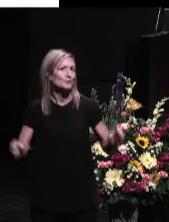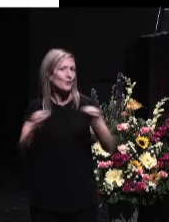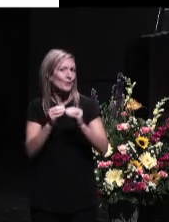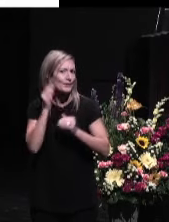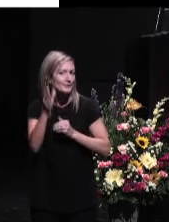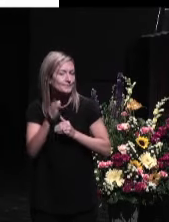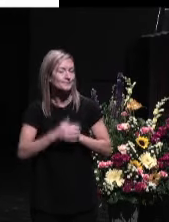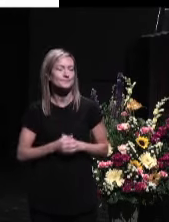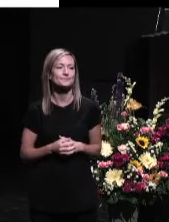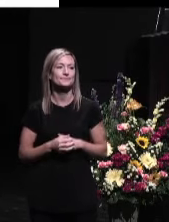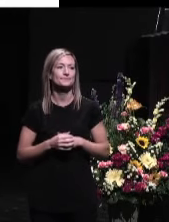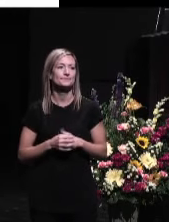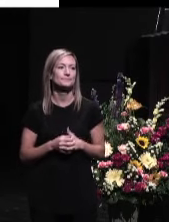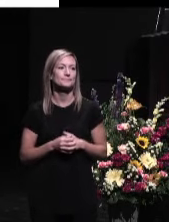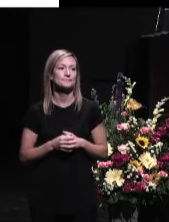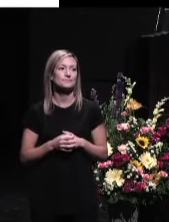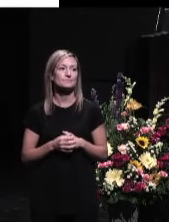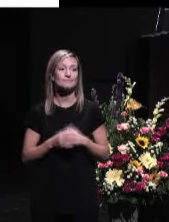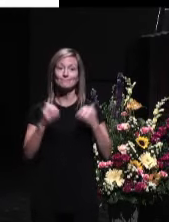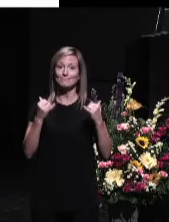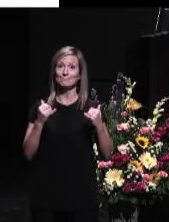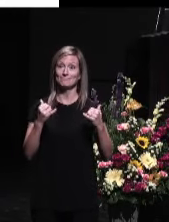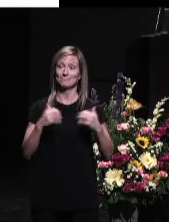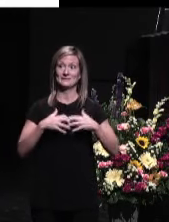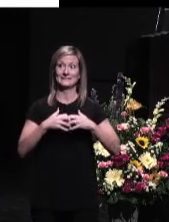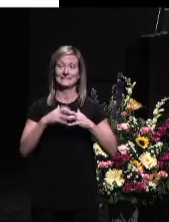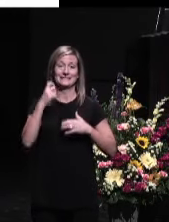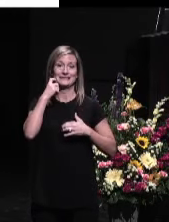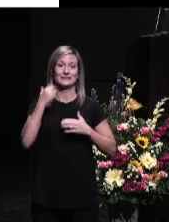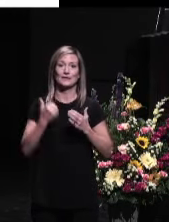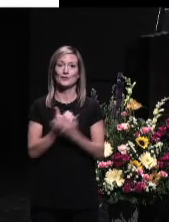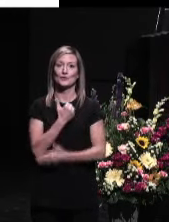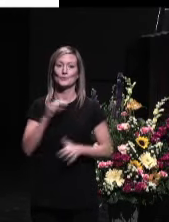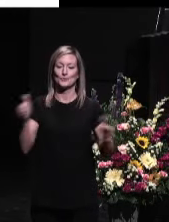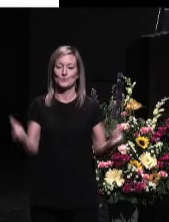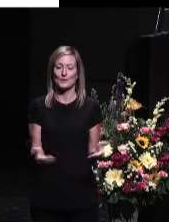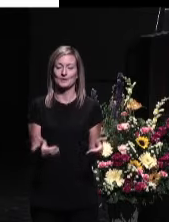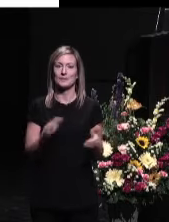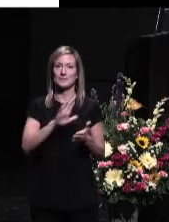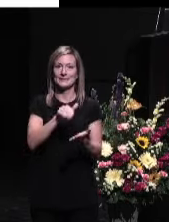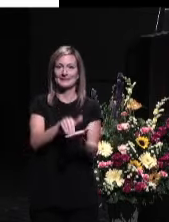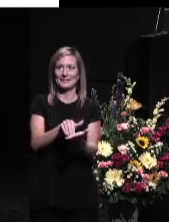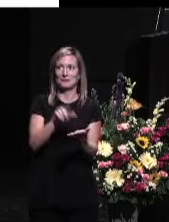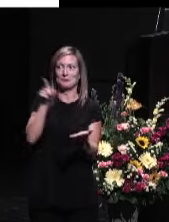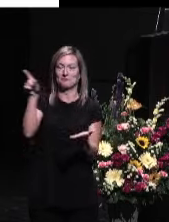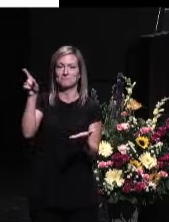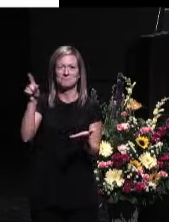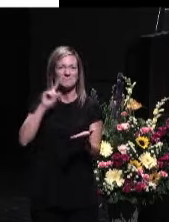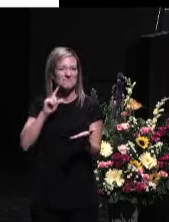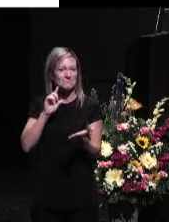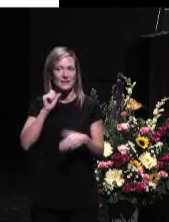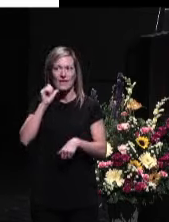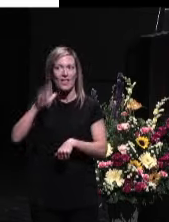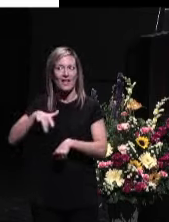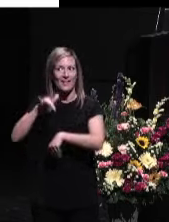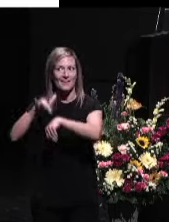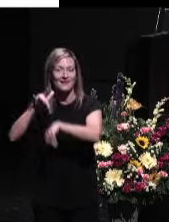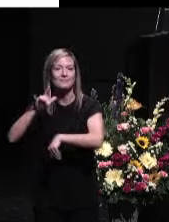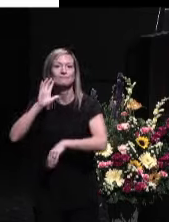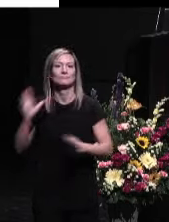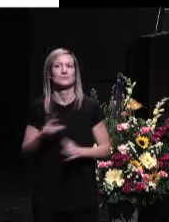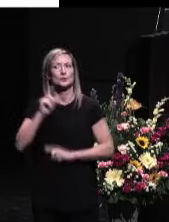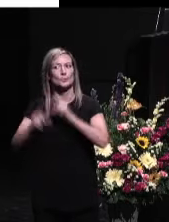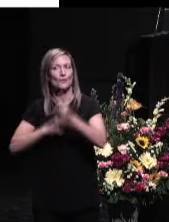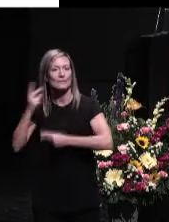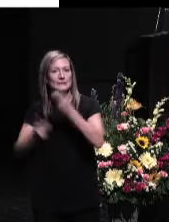future. We have a new welcome center that is part of the Lubar Entrepreneurship Center. If you haven't been in there, I encourage you to go. It's a remarkable